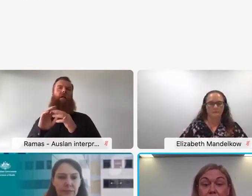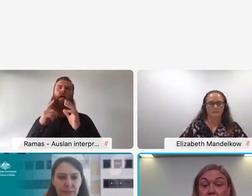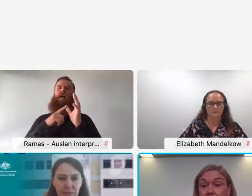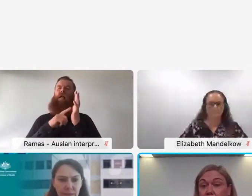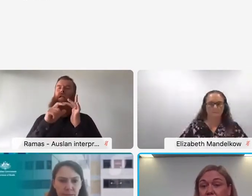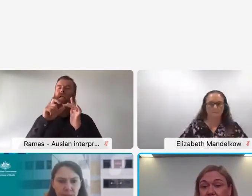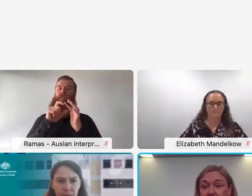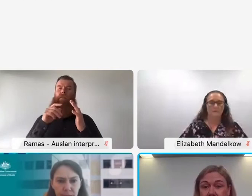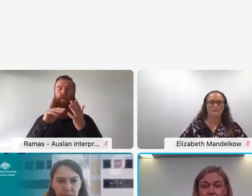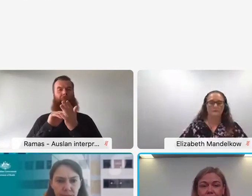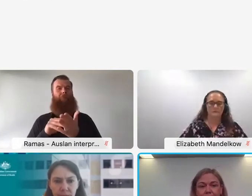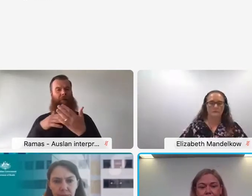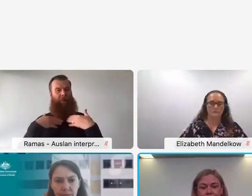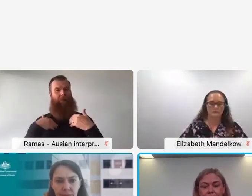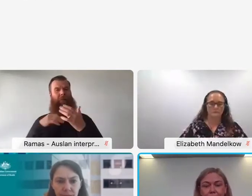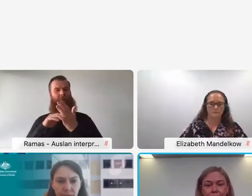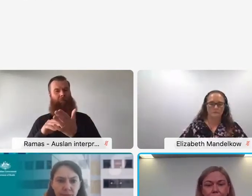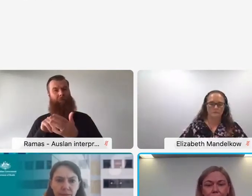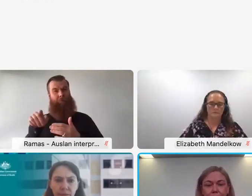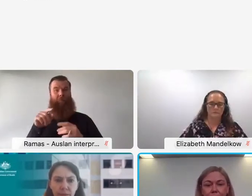So they've been the primary qualifications.